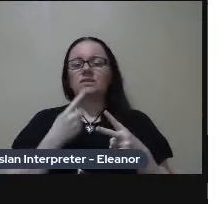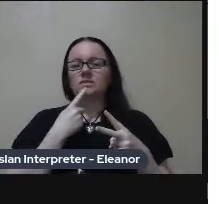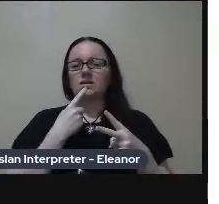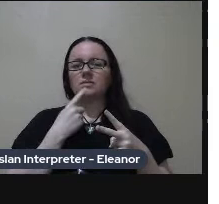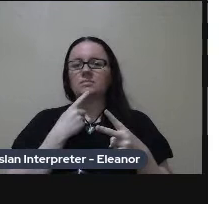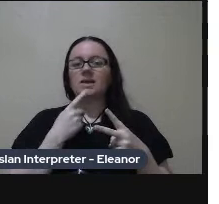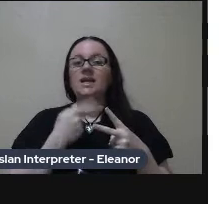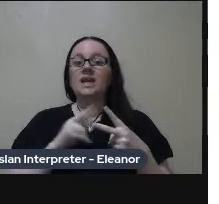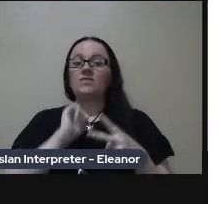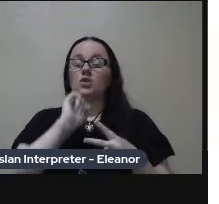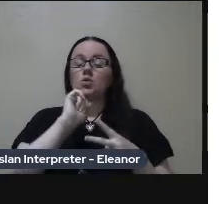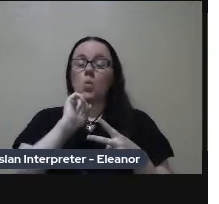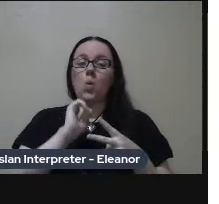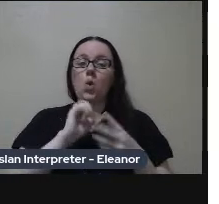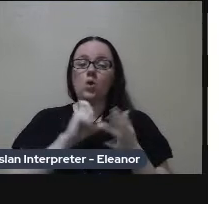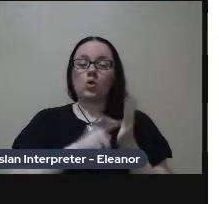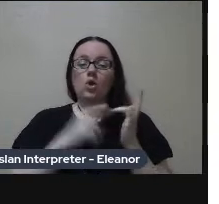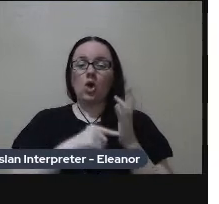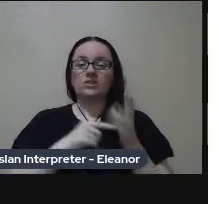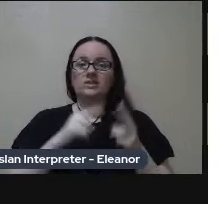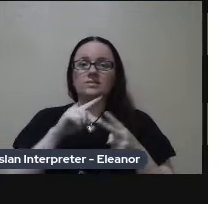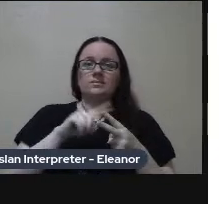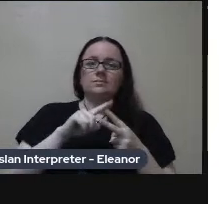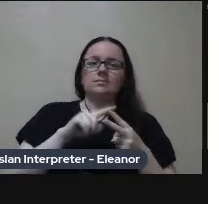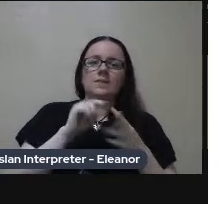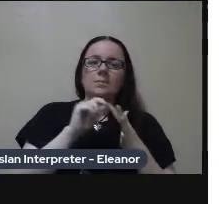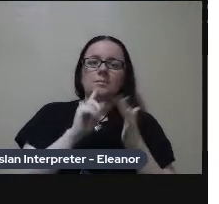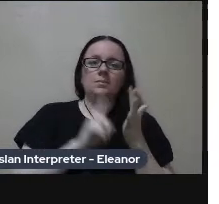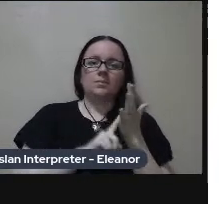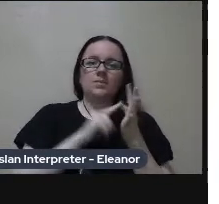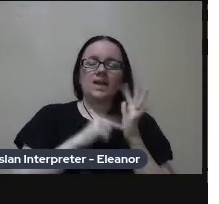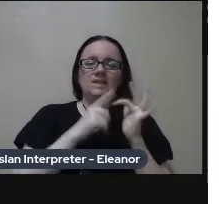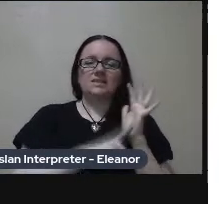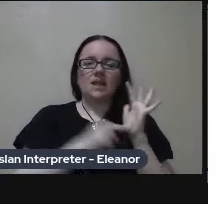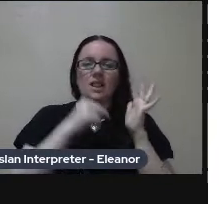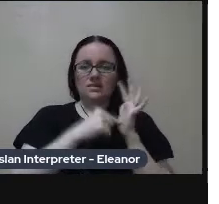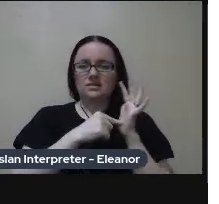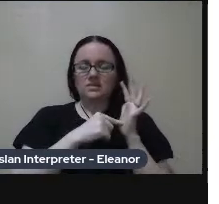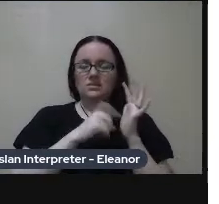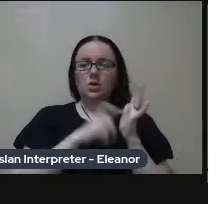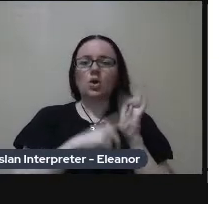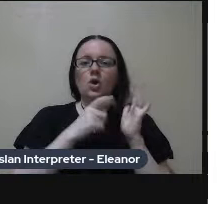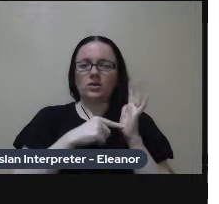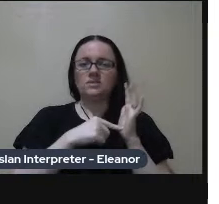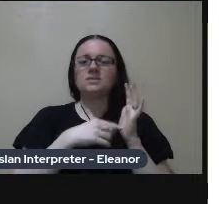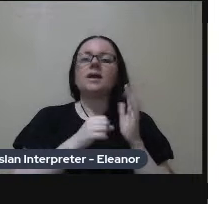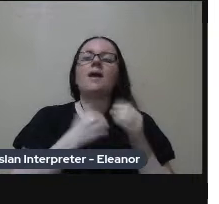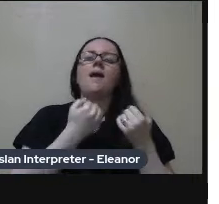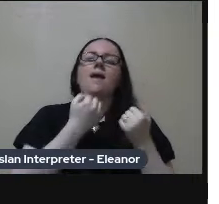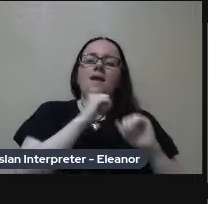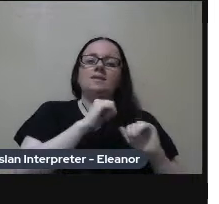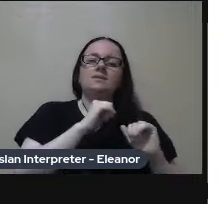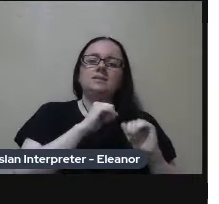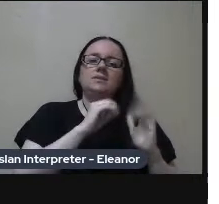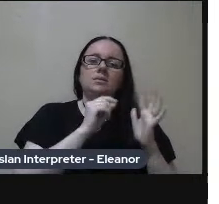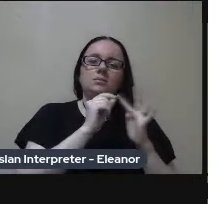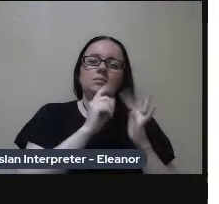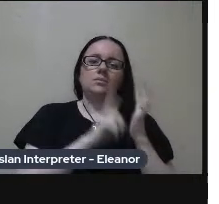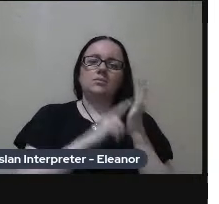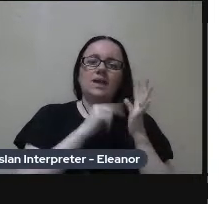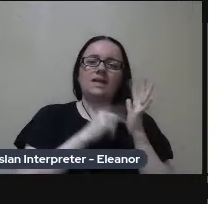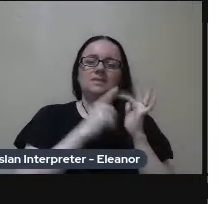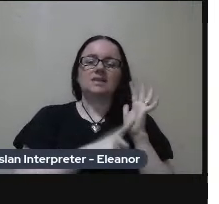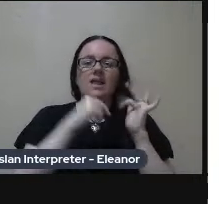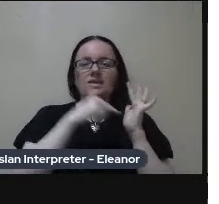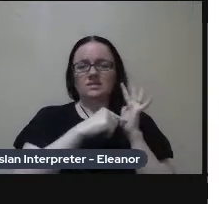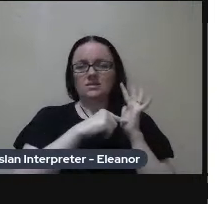have a platelet-based clot, we use antiplatelet medications for that. The most common one is aspirin. We